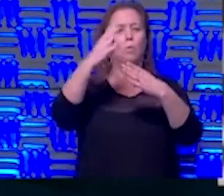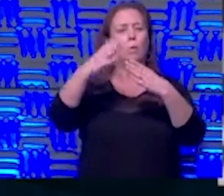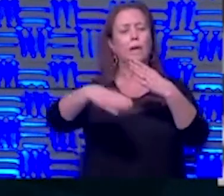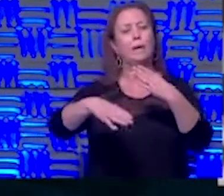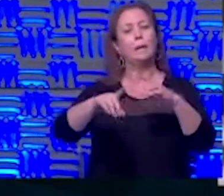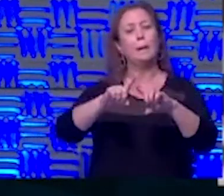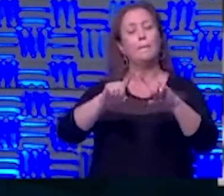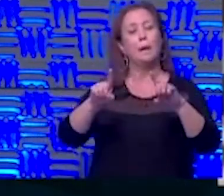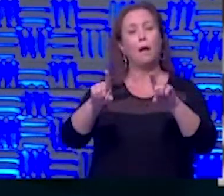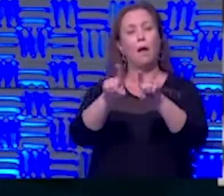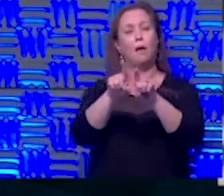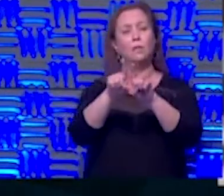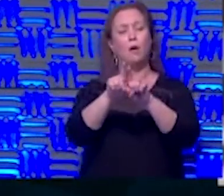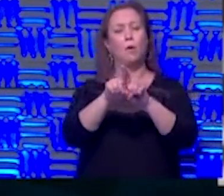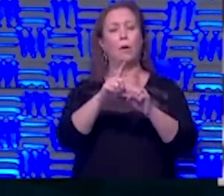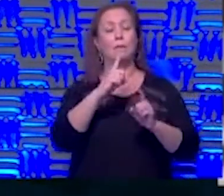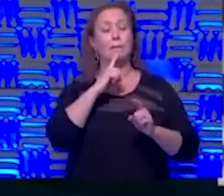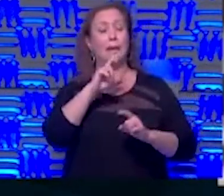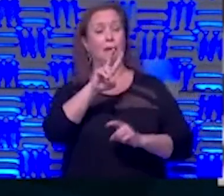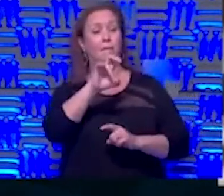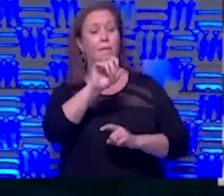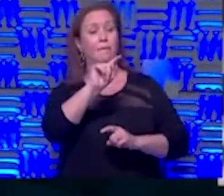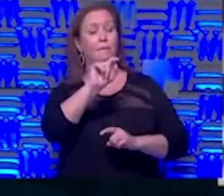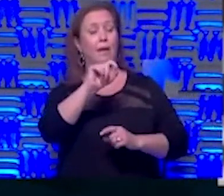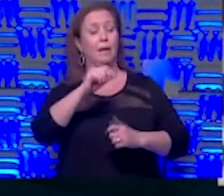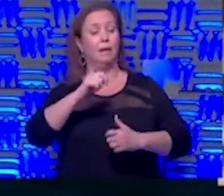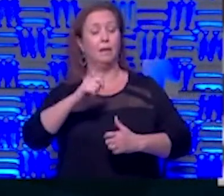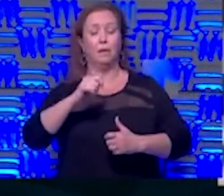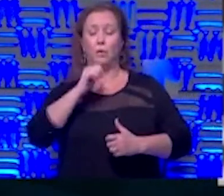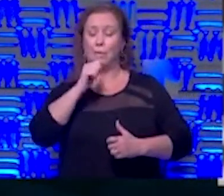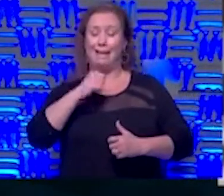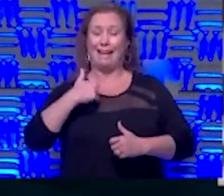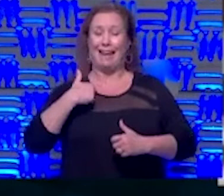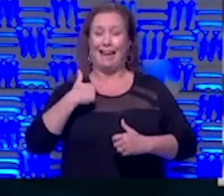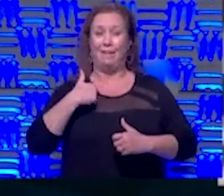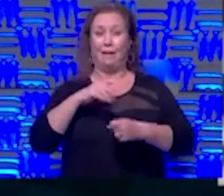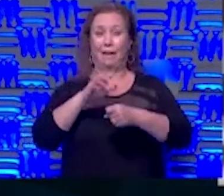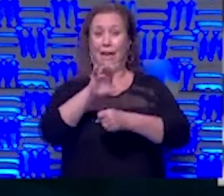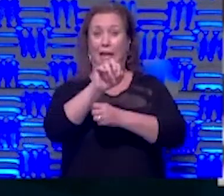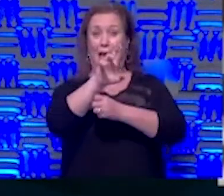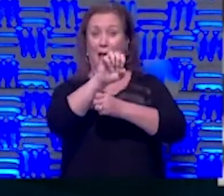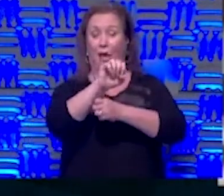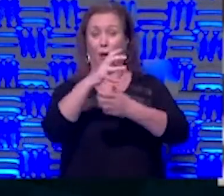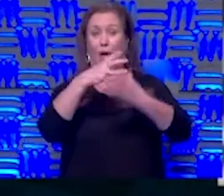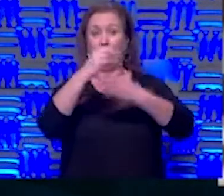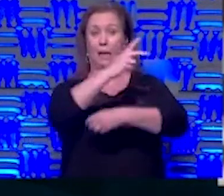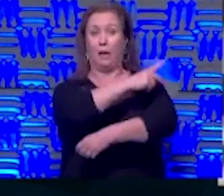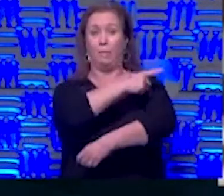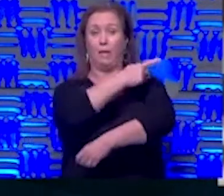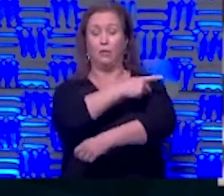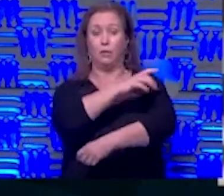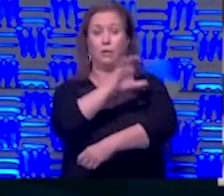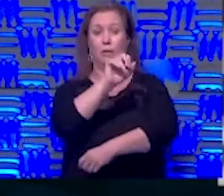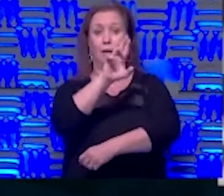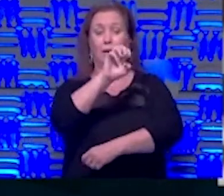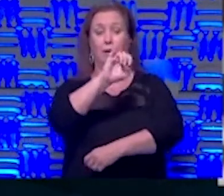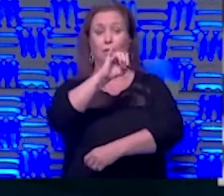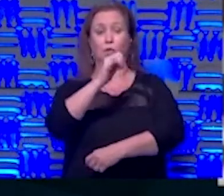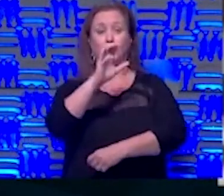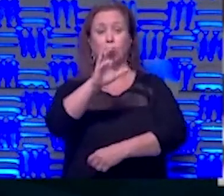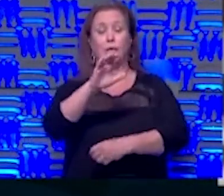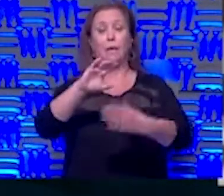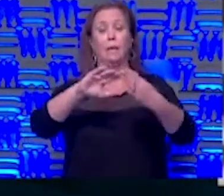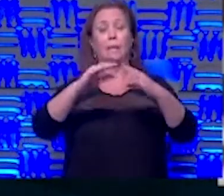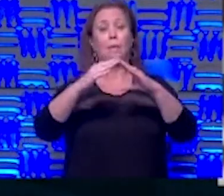But I also would point out, if there's a veteran who is lacking care at the outpatient clinic in Junction City,